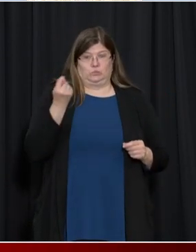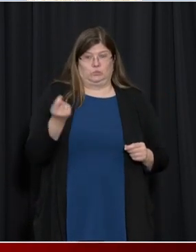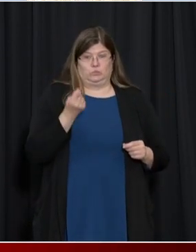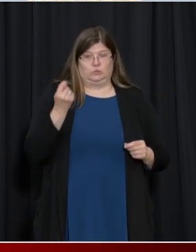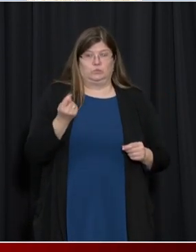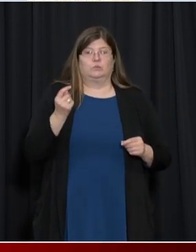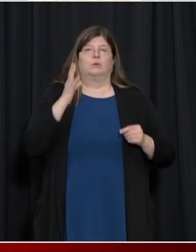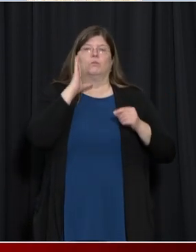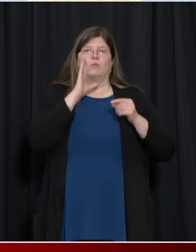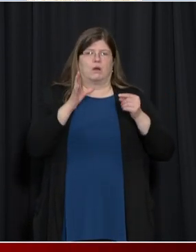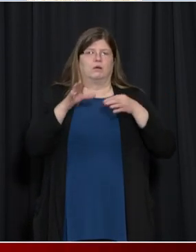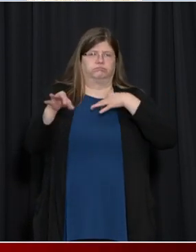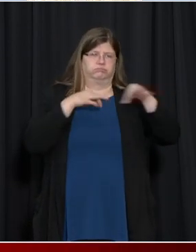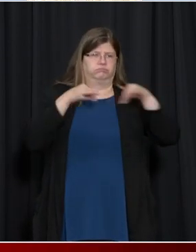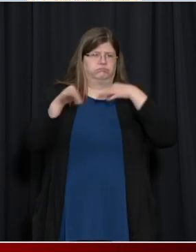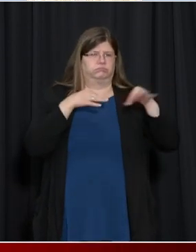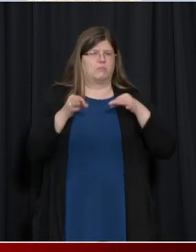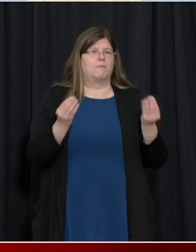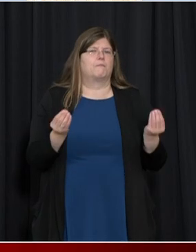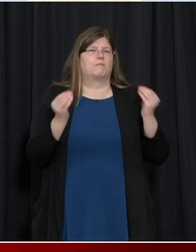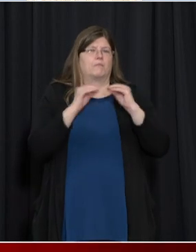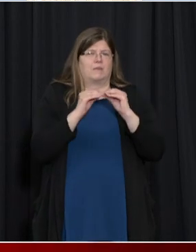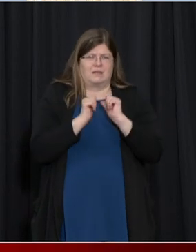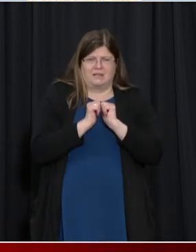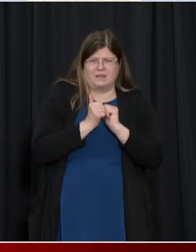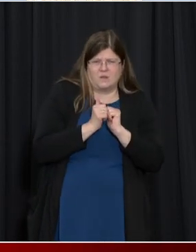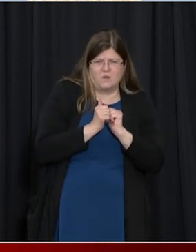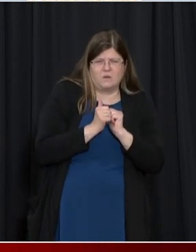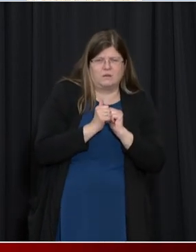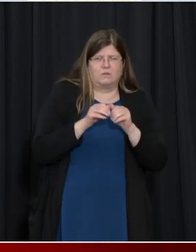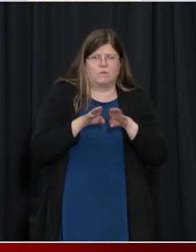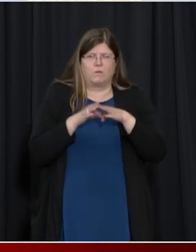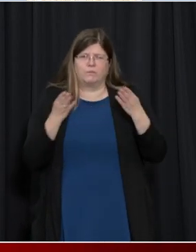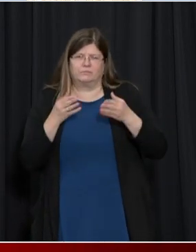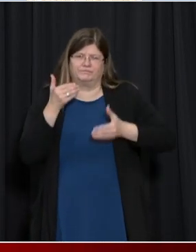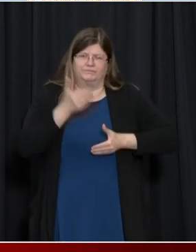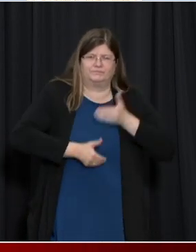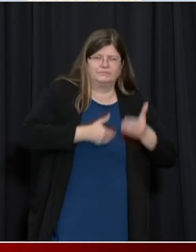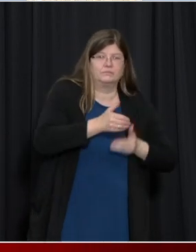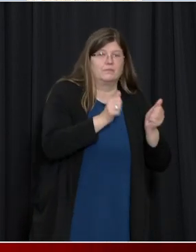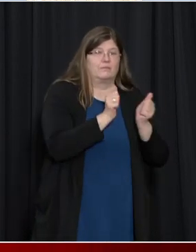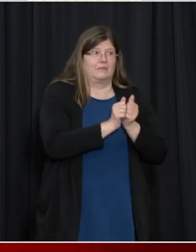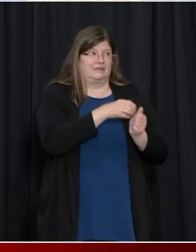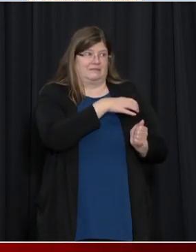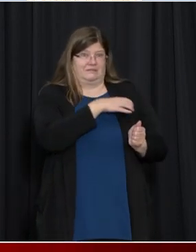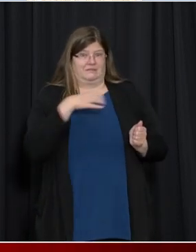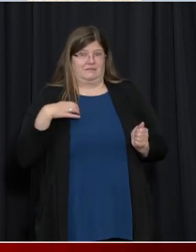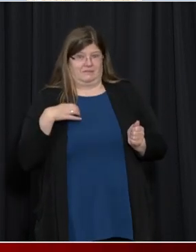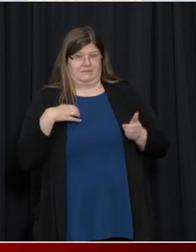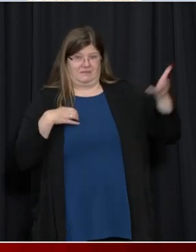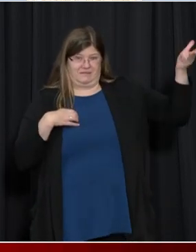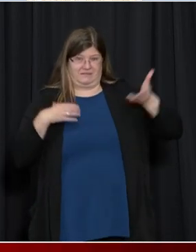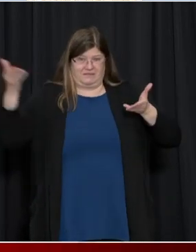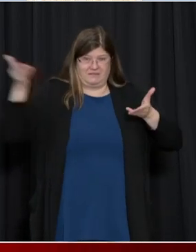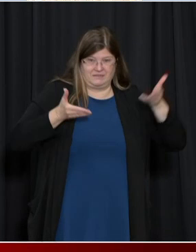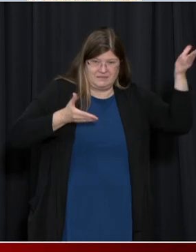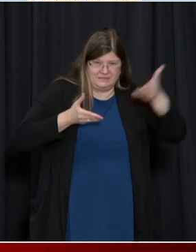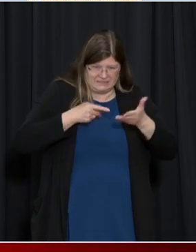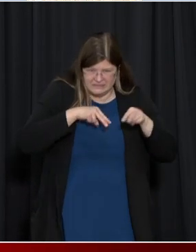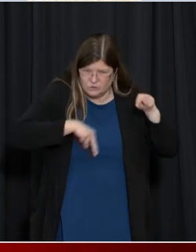how we will operationalize the committee's recommendations. These